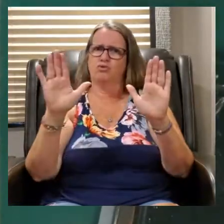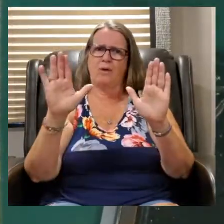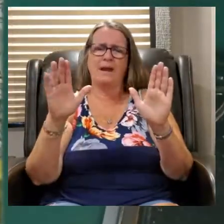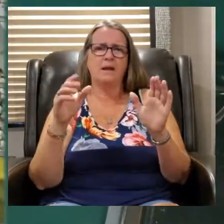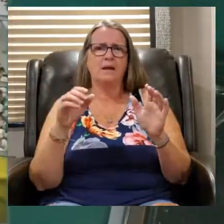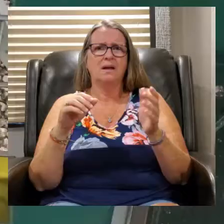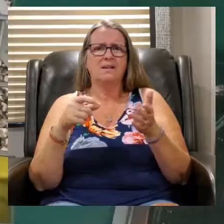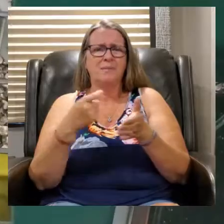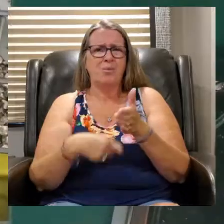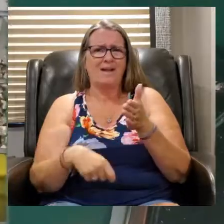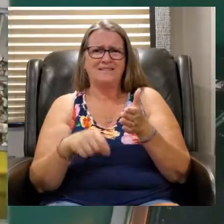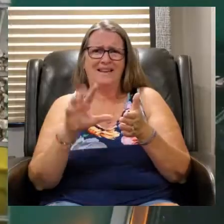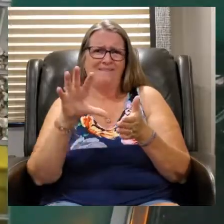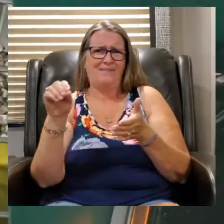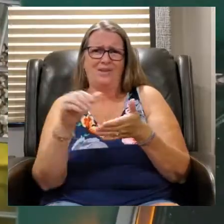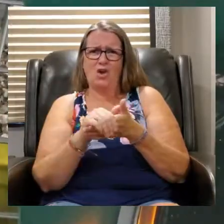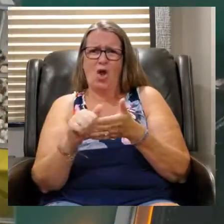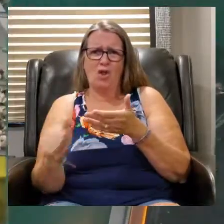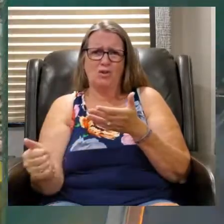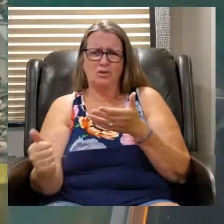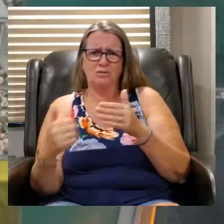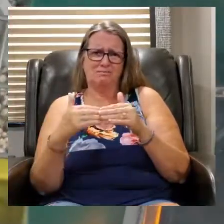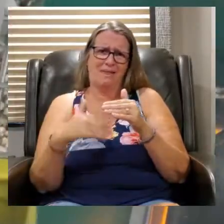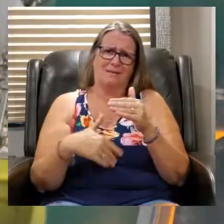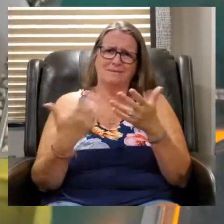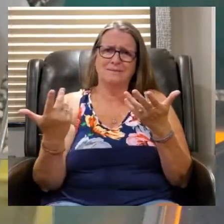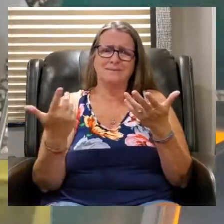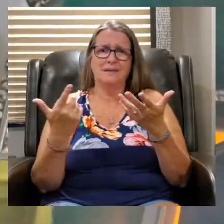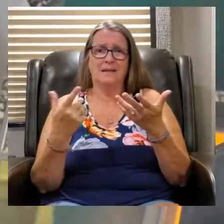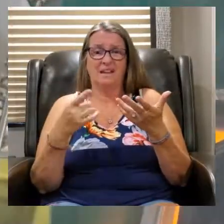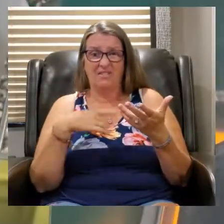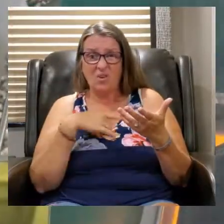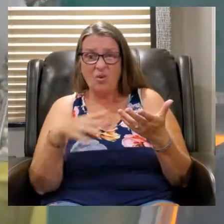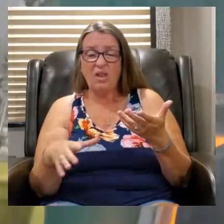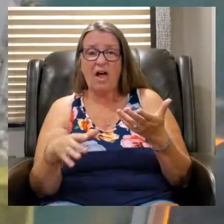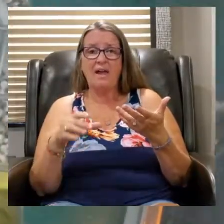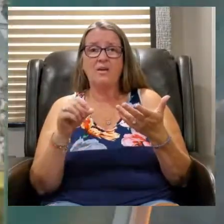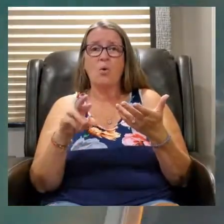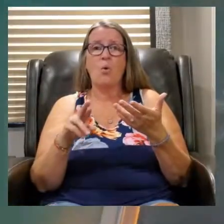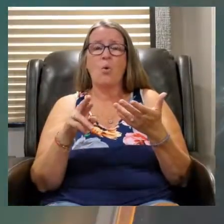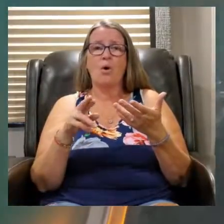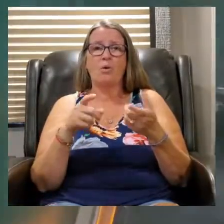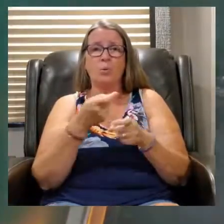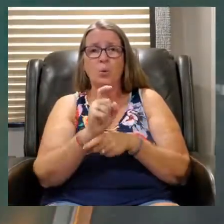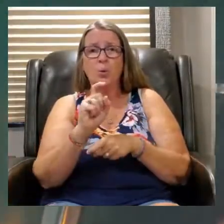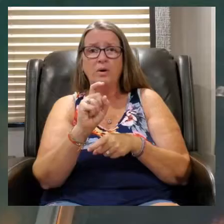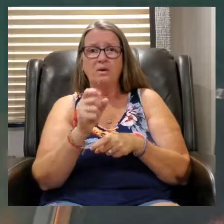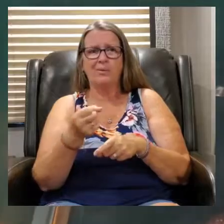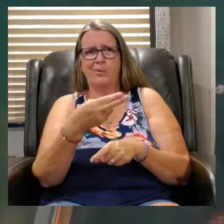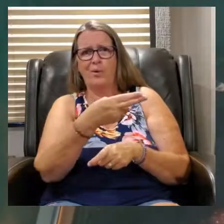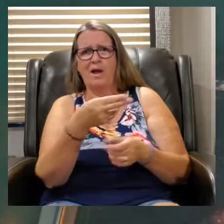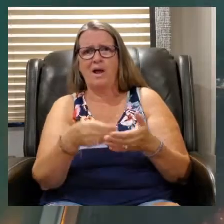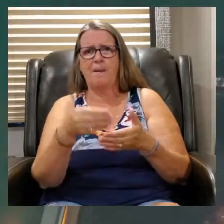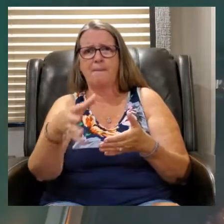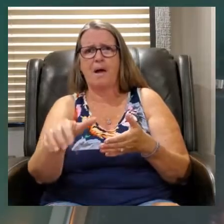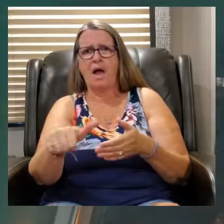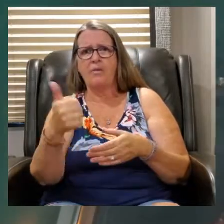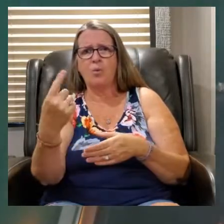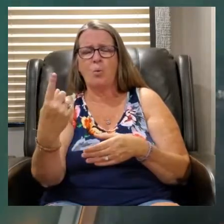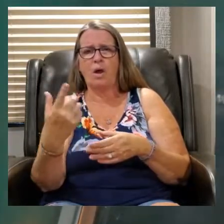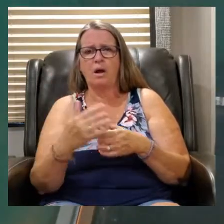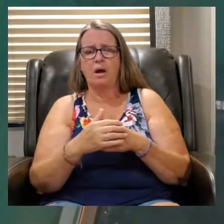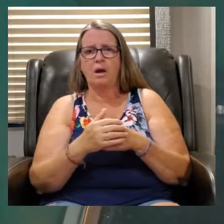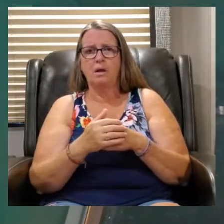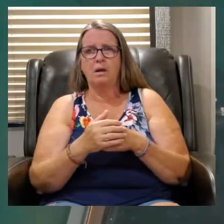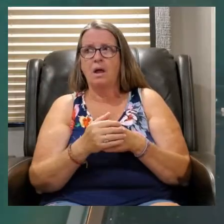you know, for the price, $50, when you don't like it anymore, or it gets tore up, you throw it out and go get